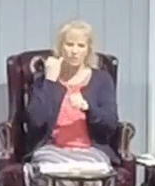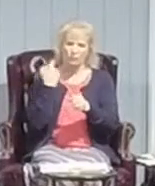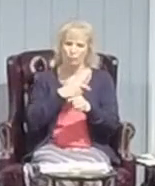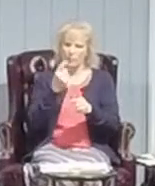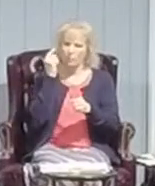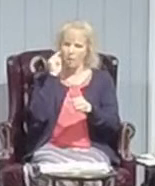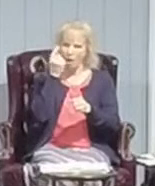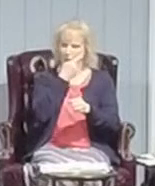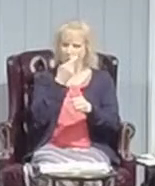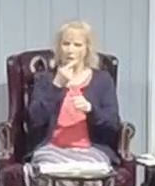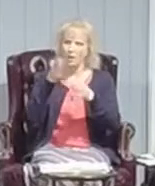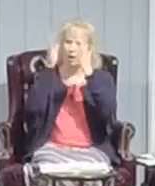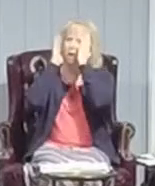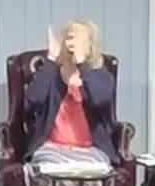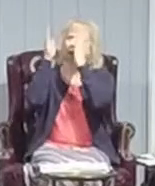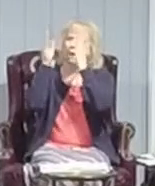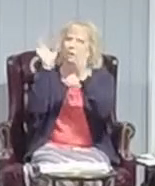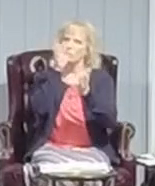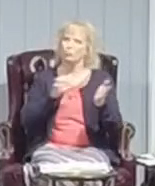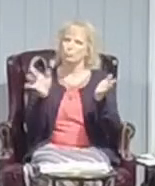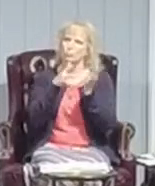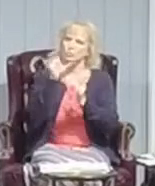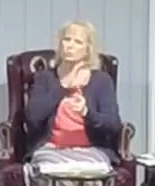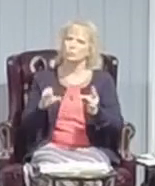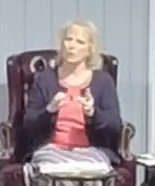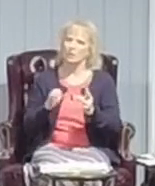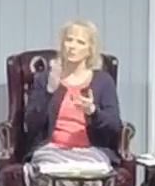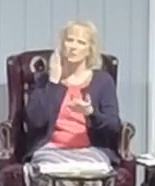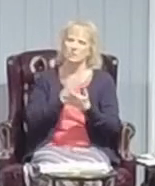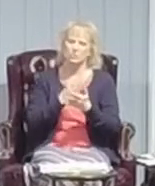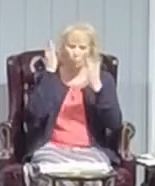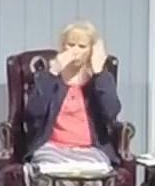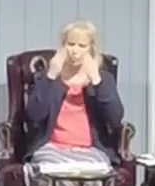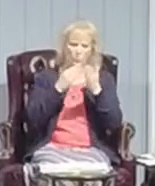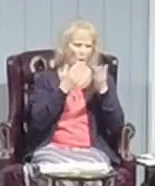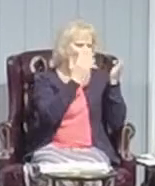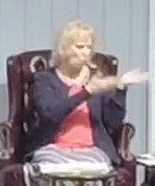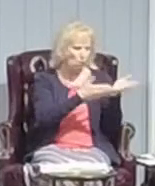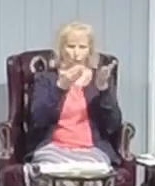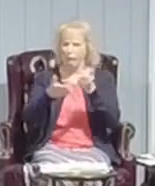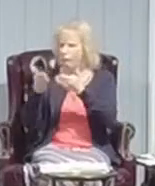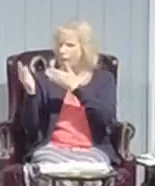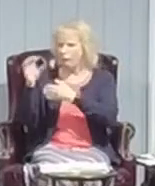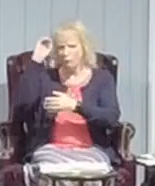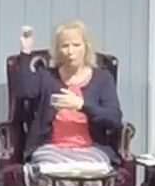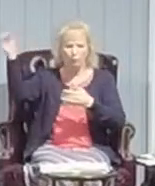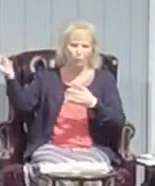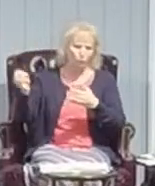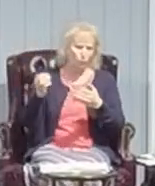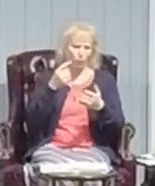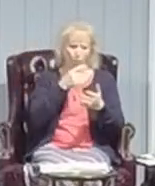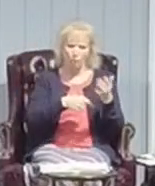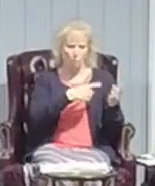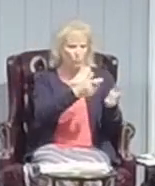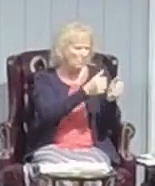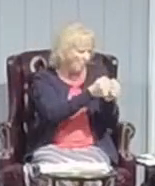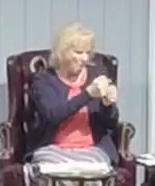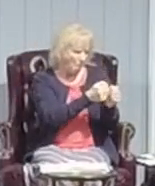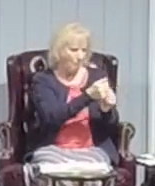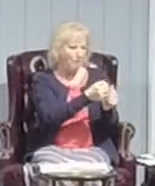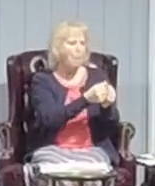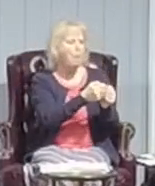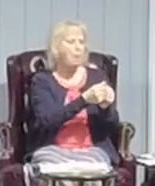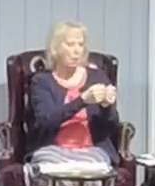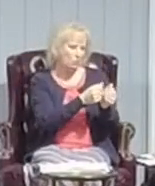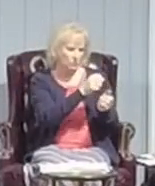back on the Lord Jesus Christ. Stop worrying about this opinion and that opinion and what they tweeted and what they, you know,